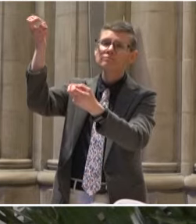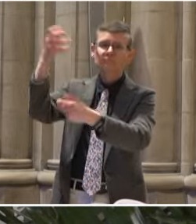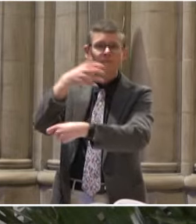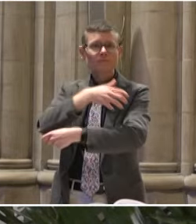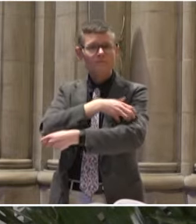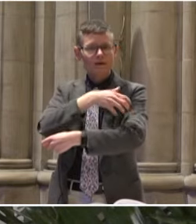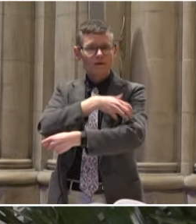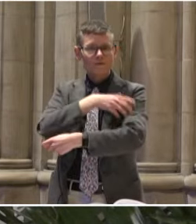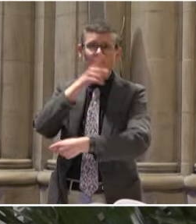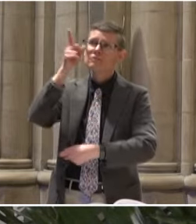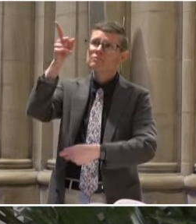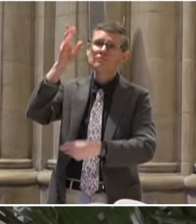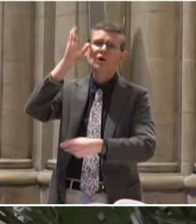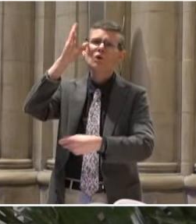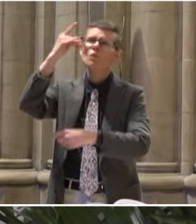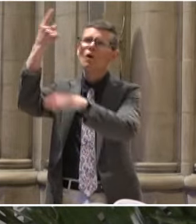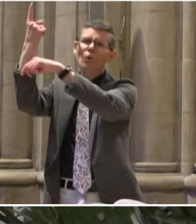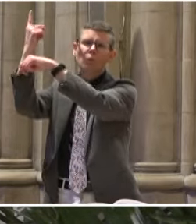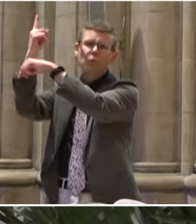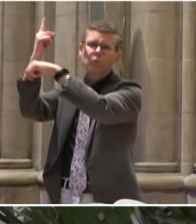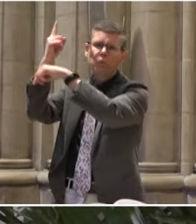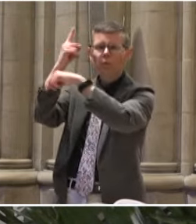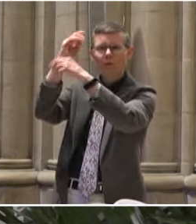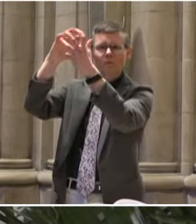and coming with the clouds of heaven."